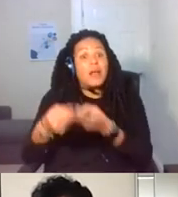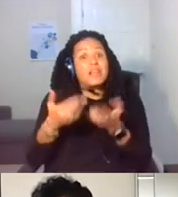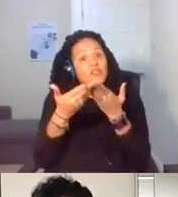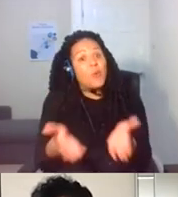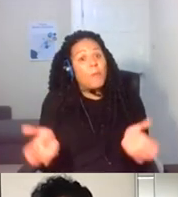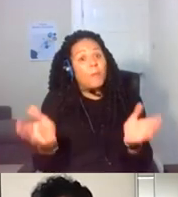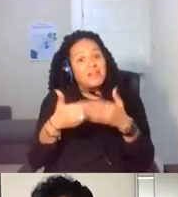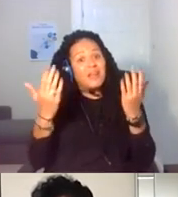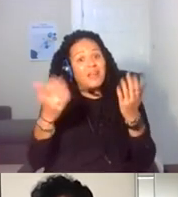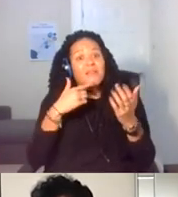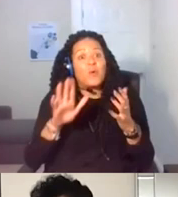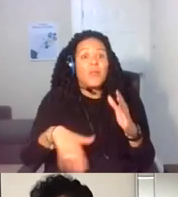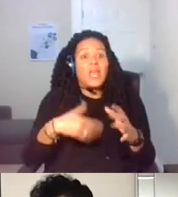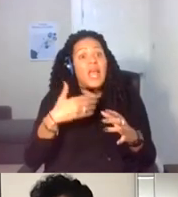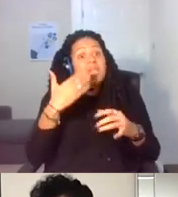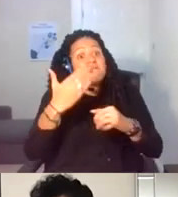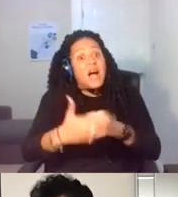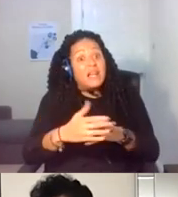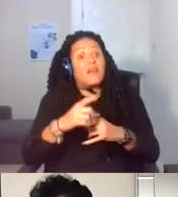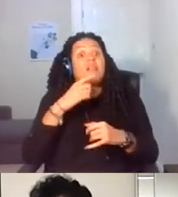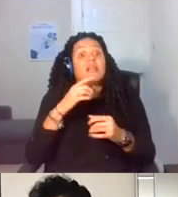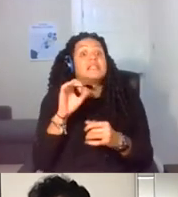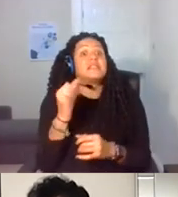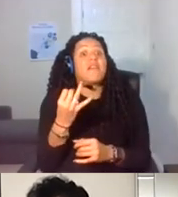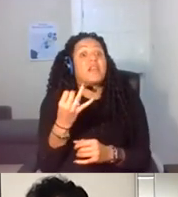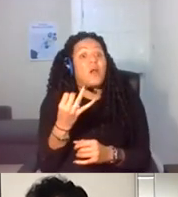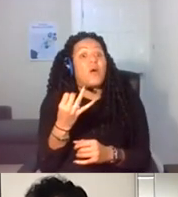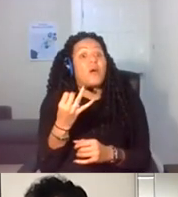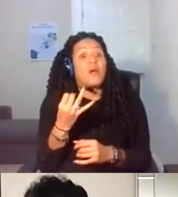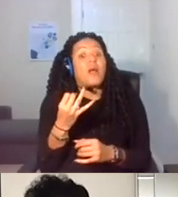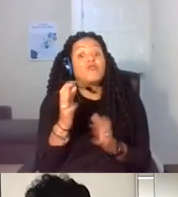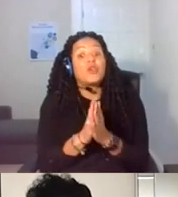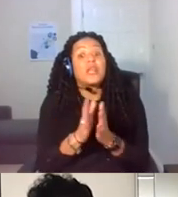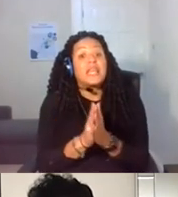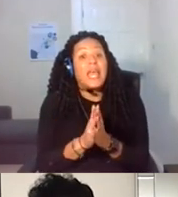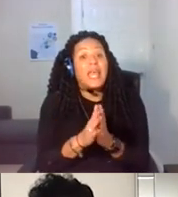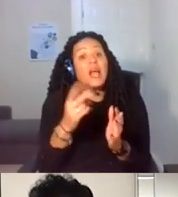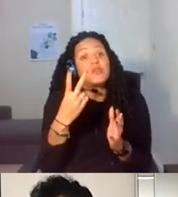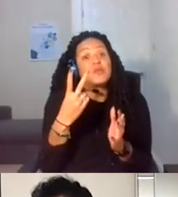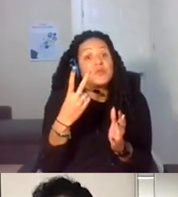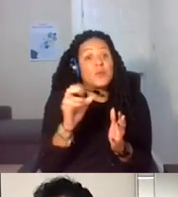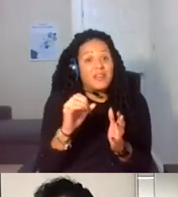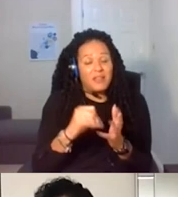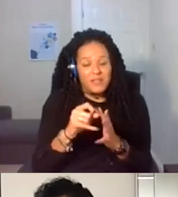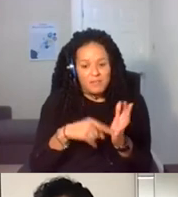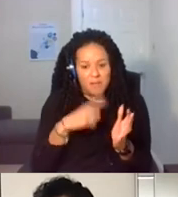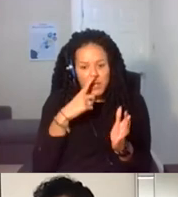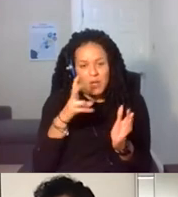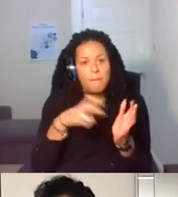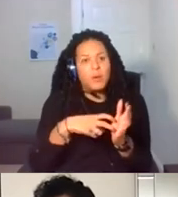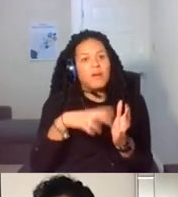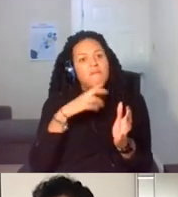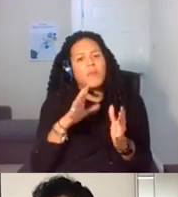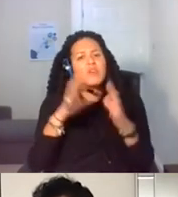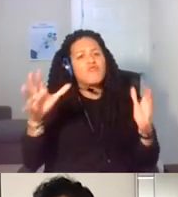finale of Echoes from Essex at 7 p.m. on Sunday, the 20th September. You can book now for the grand